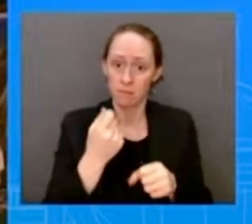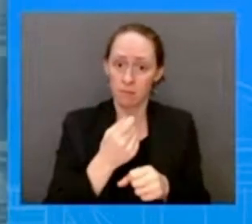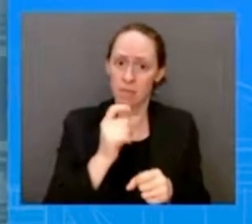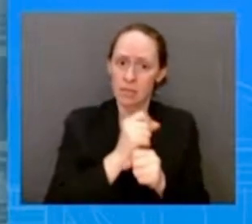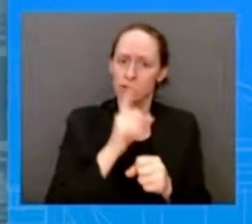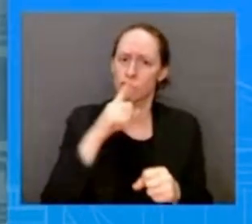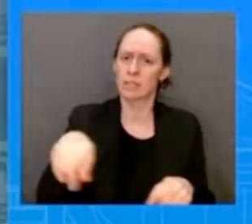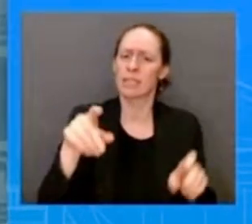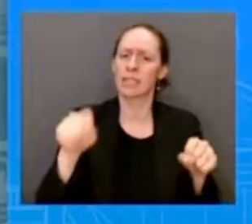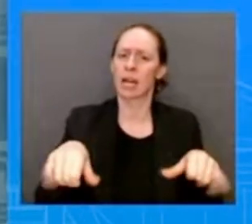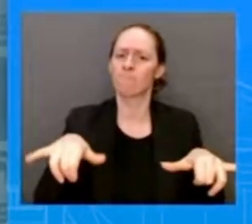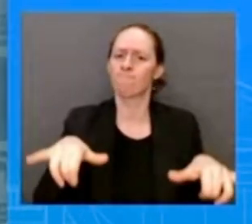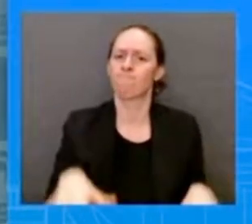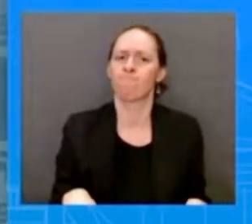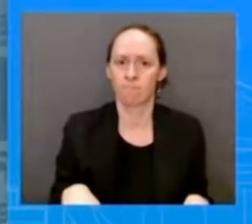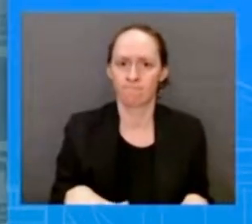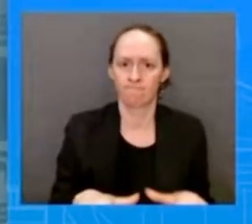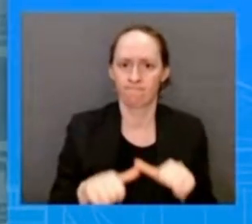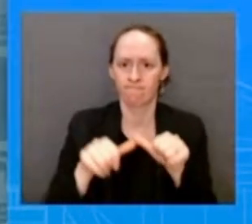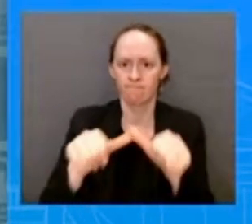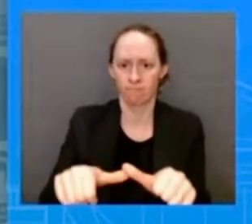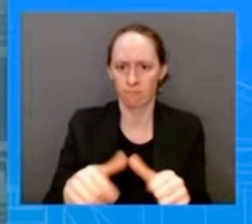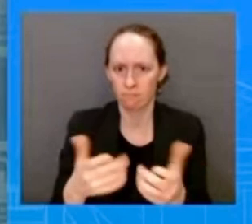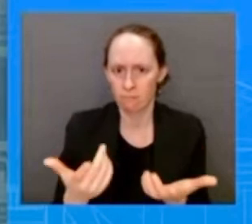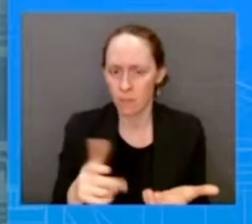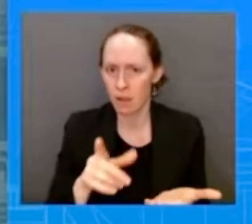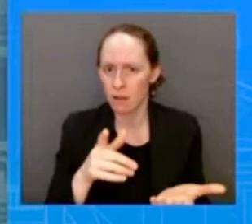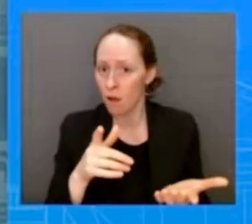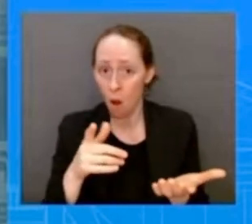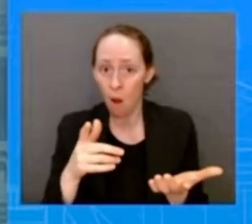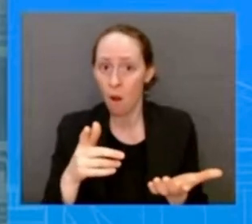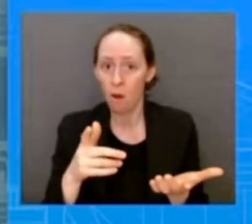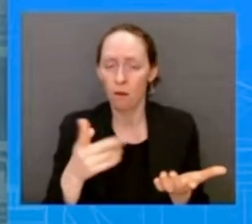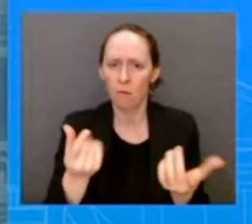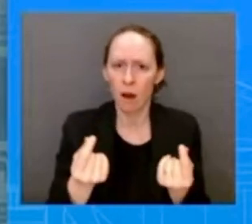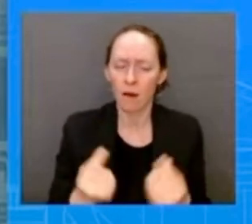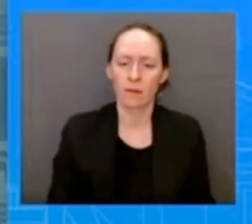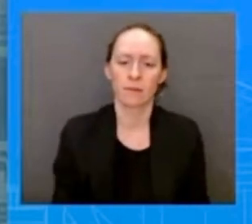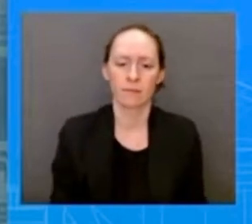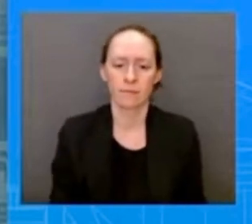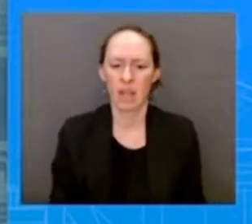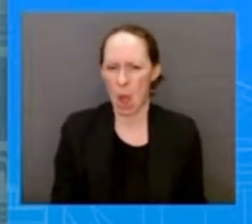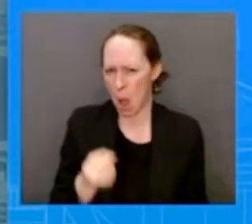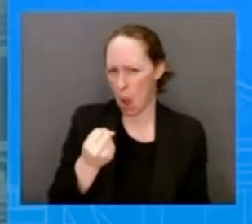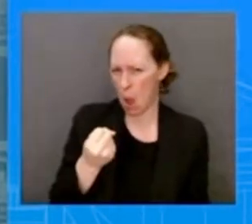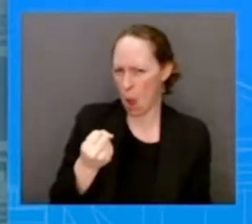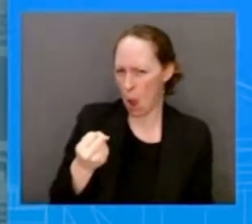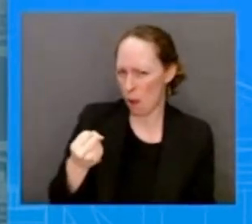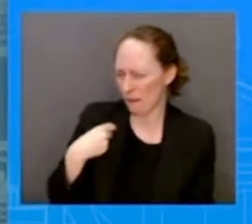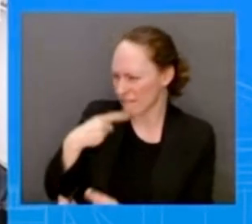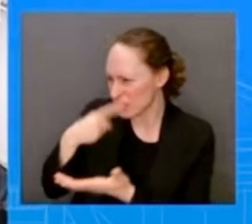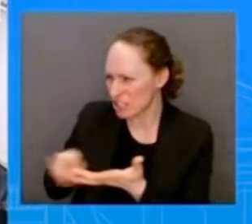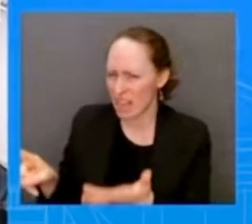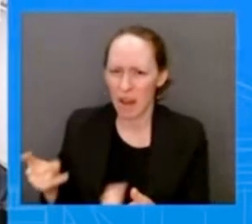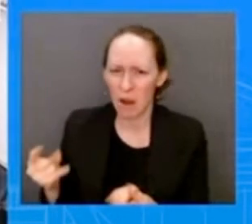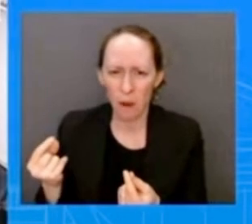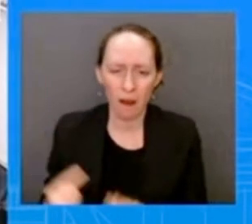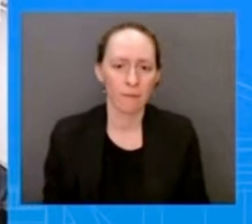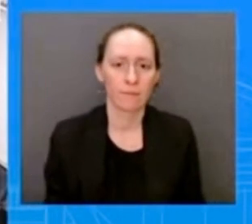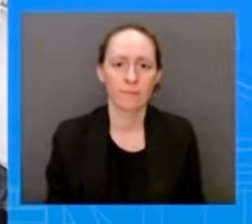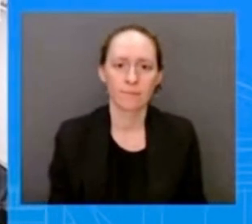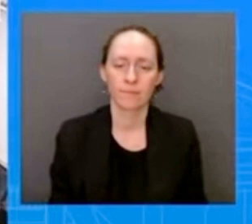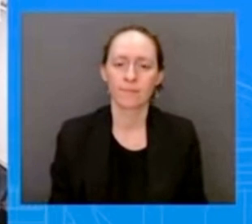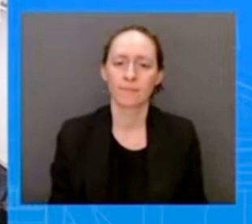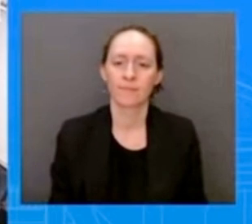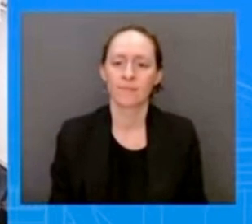question. I'll take that question. We'll get back to you. Is there any chance that we could get you in the White House to reconsider not having